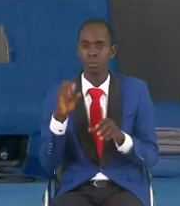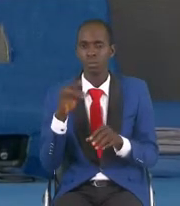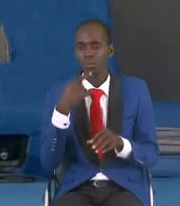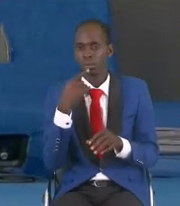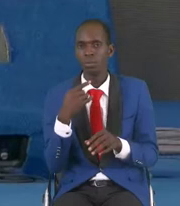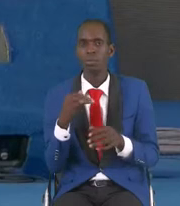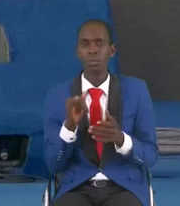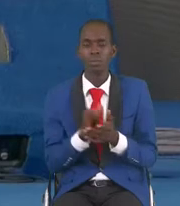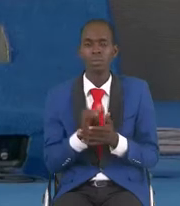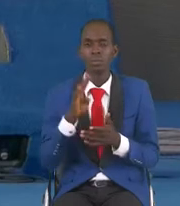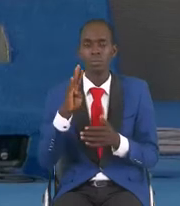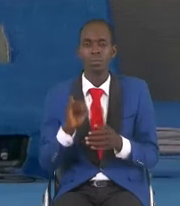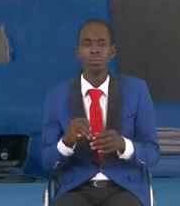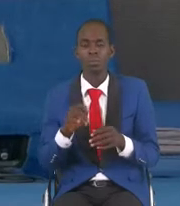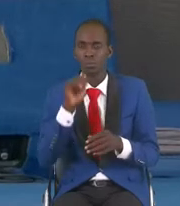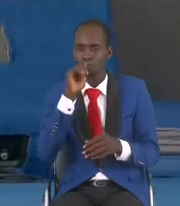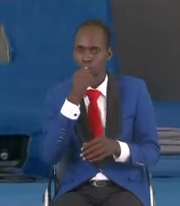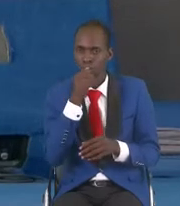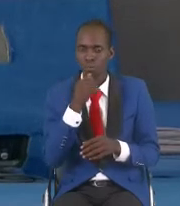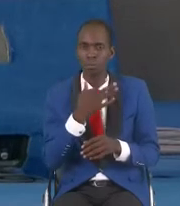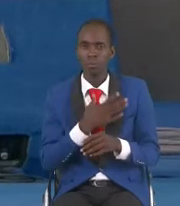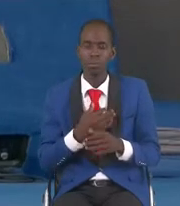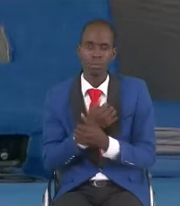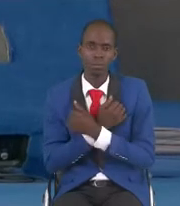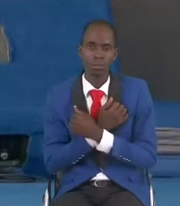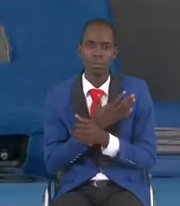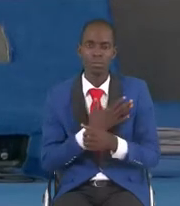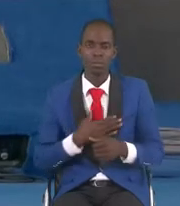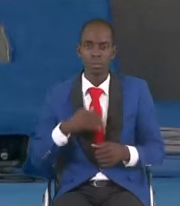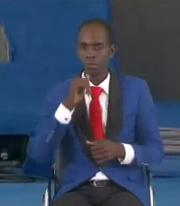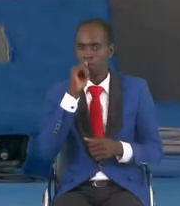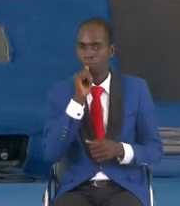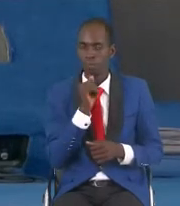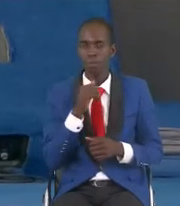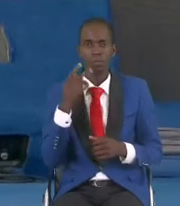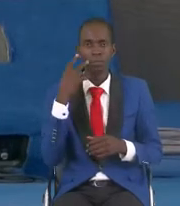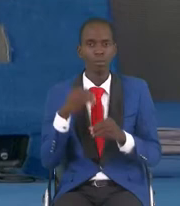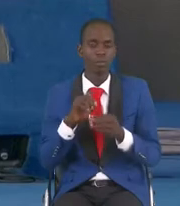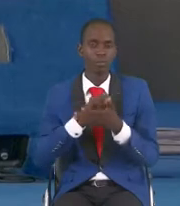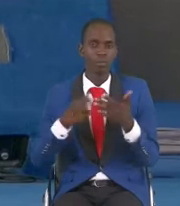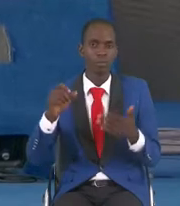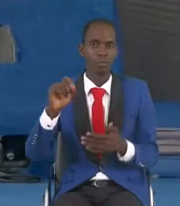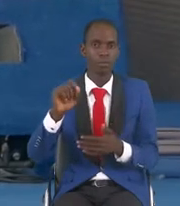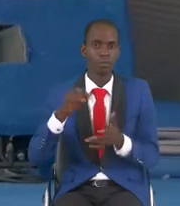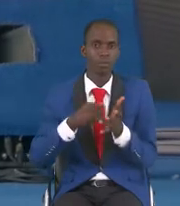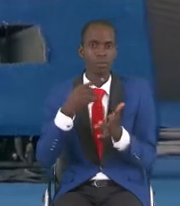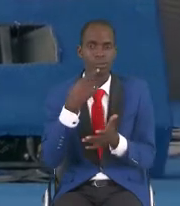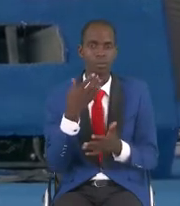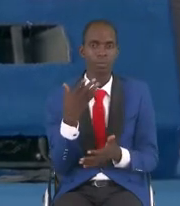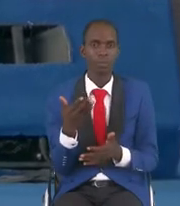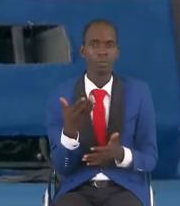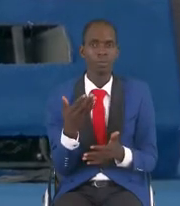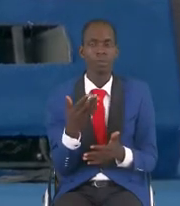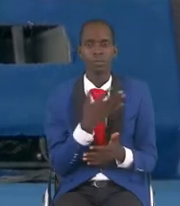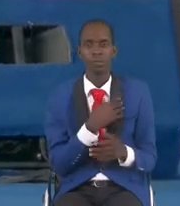and charity and patience. Look at verse 11. In verse 11 it says, and